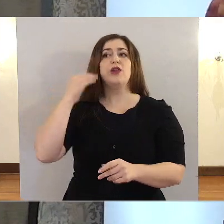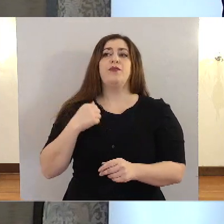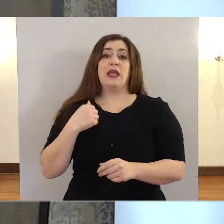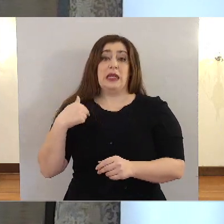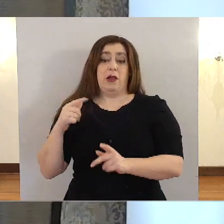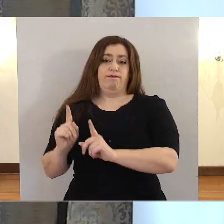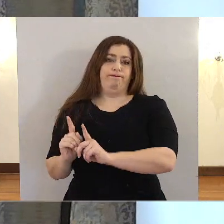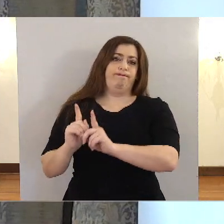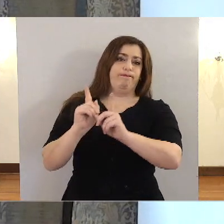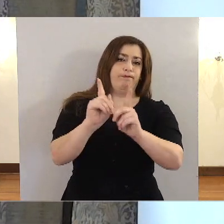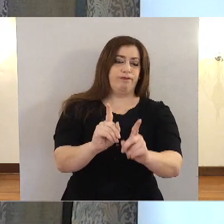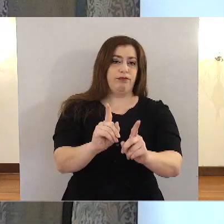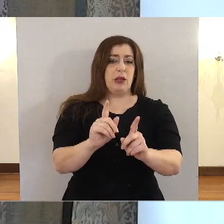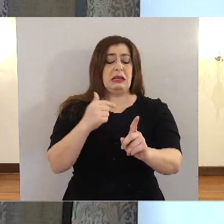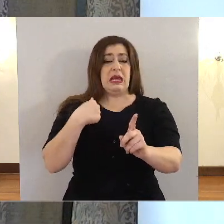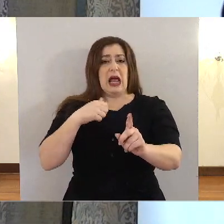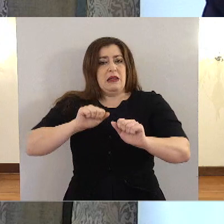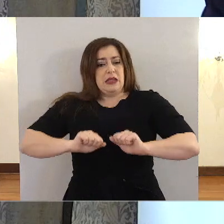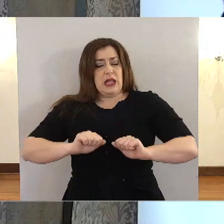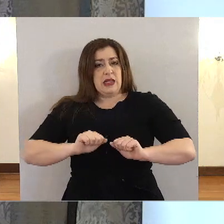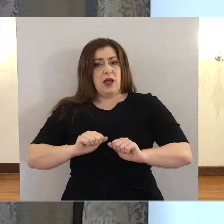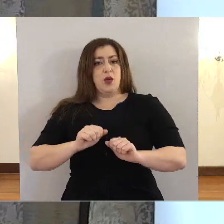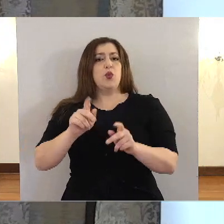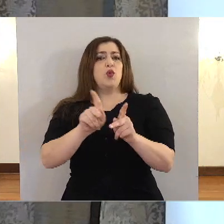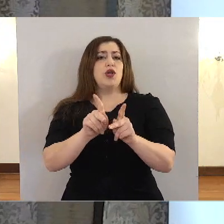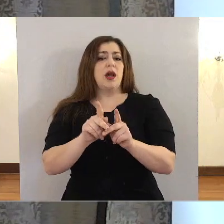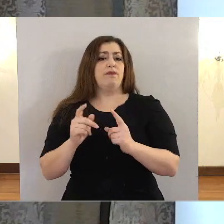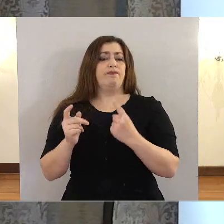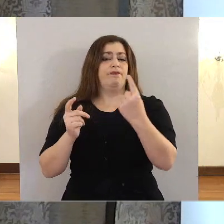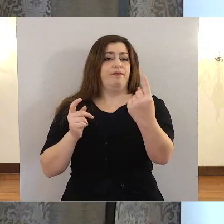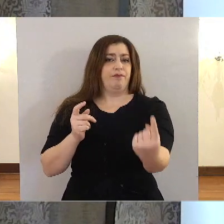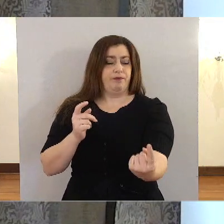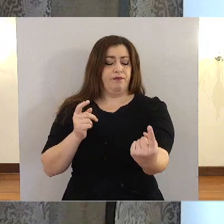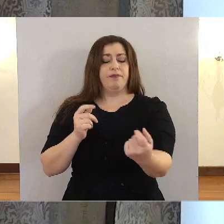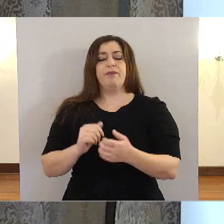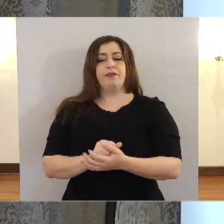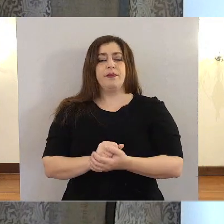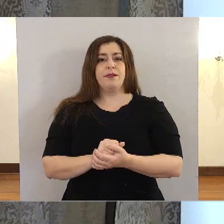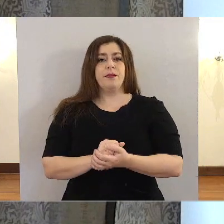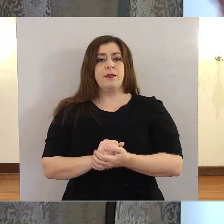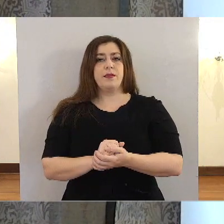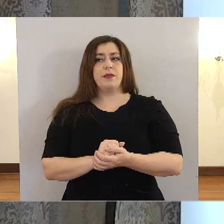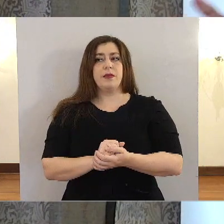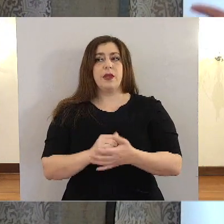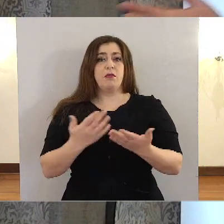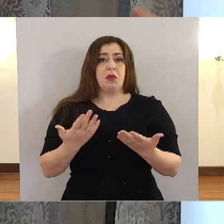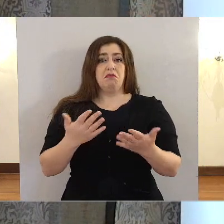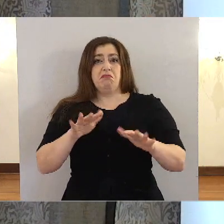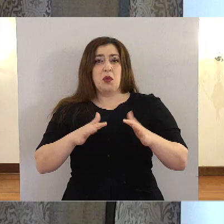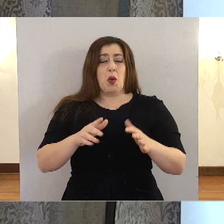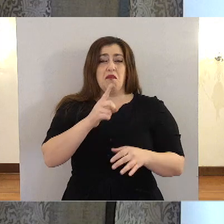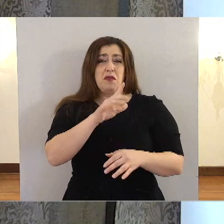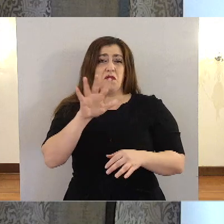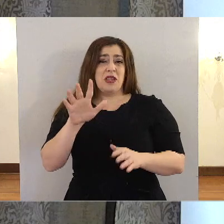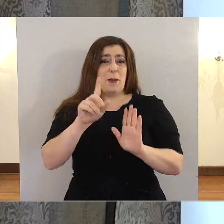outside in the health center, in the waiting room. She was asked to go in, and after just 15 minutes